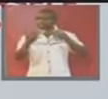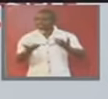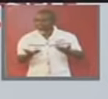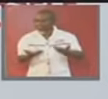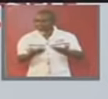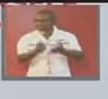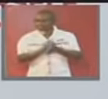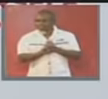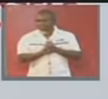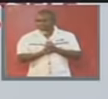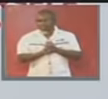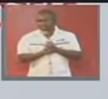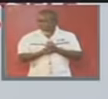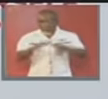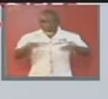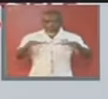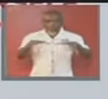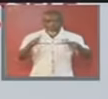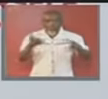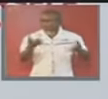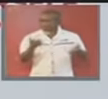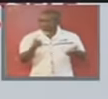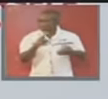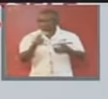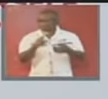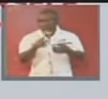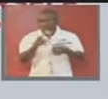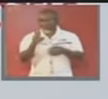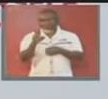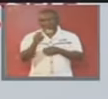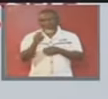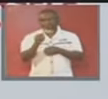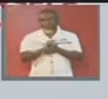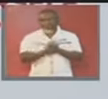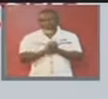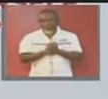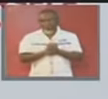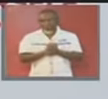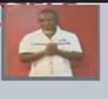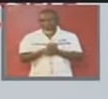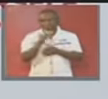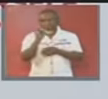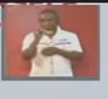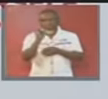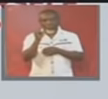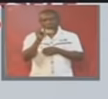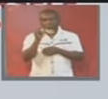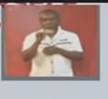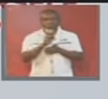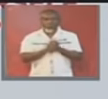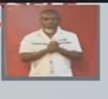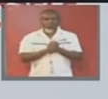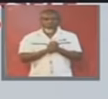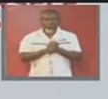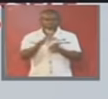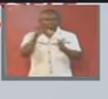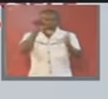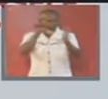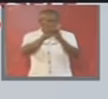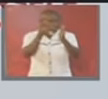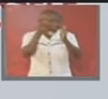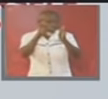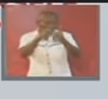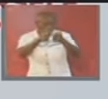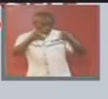So that is just mischief prior. The photographs with me in the papers